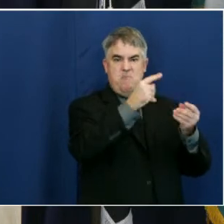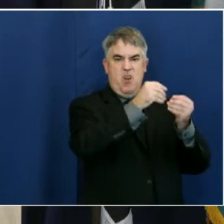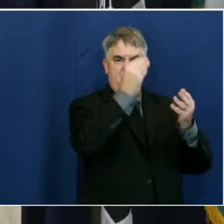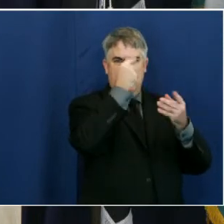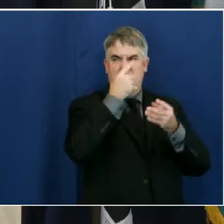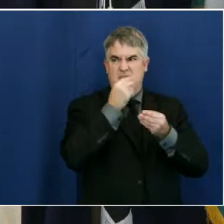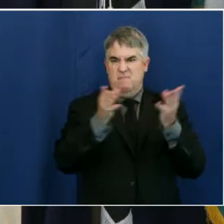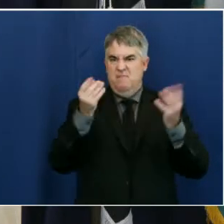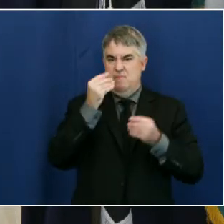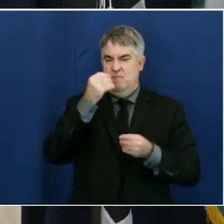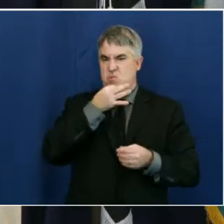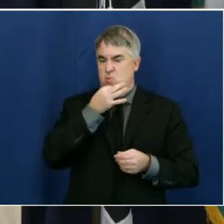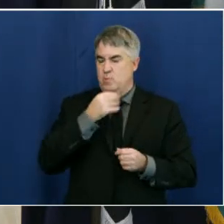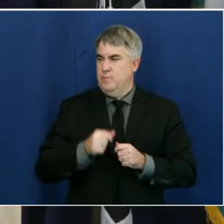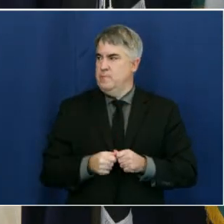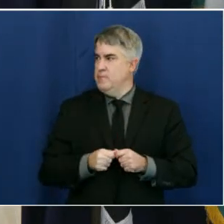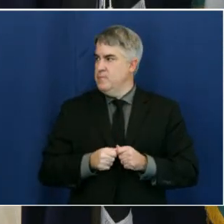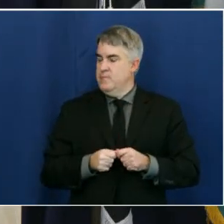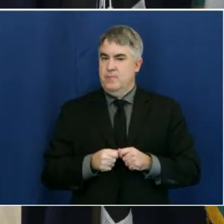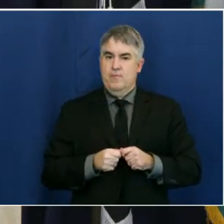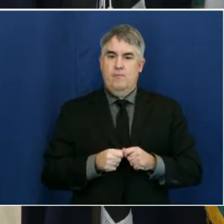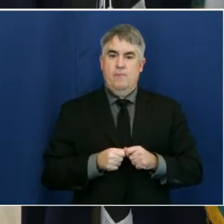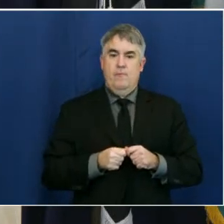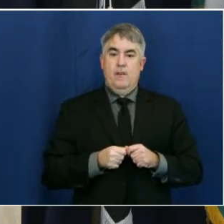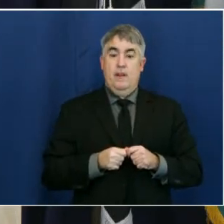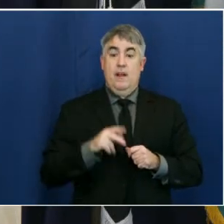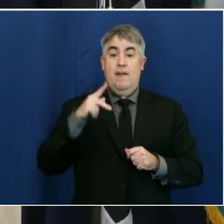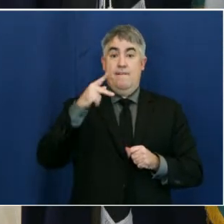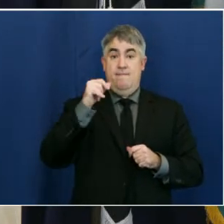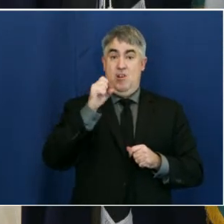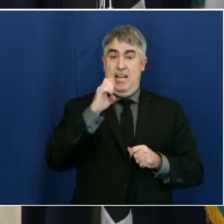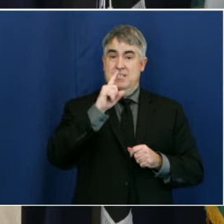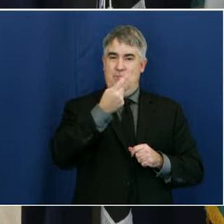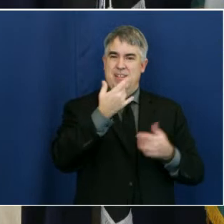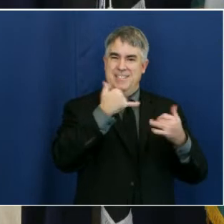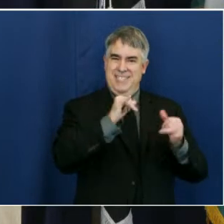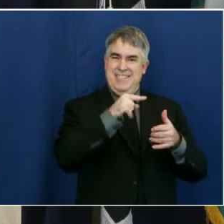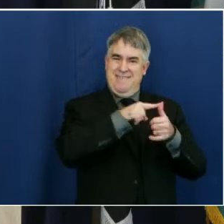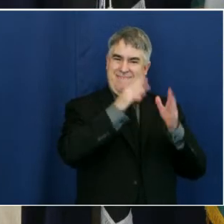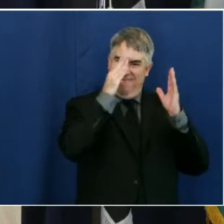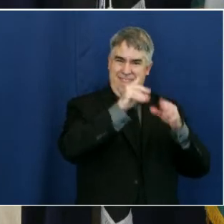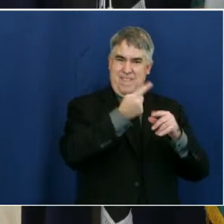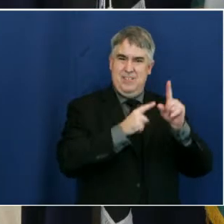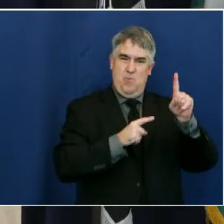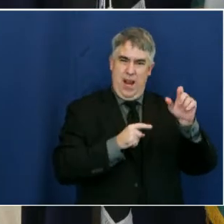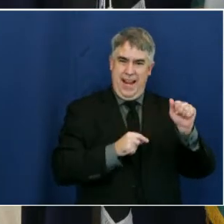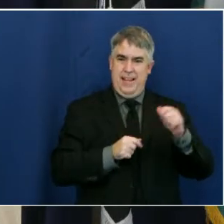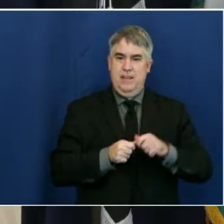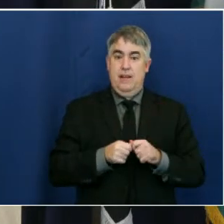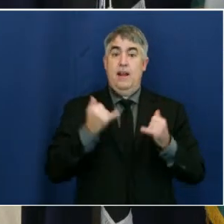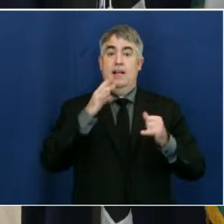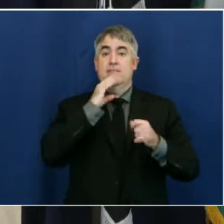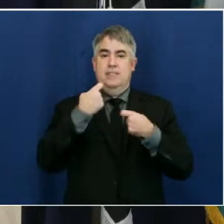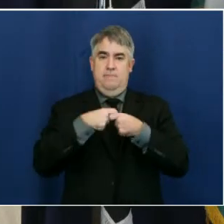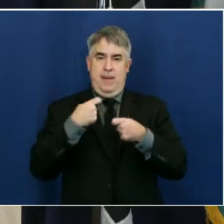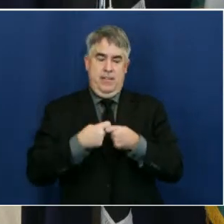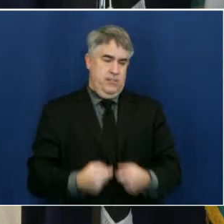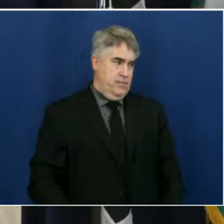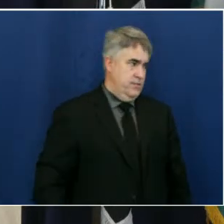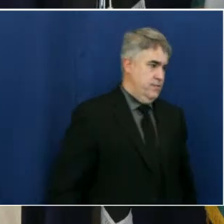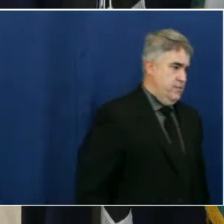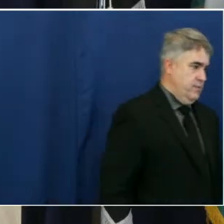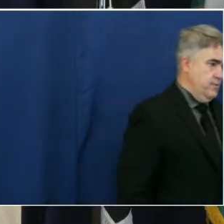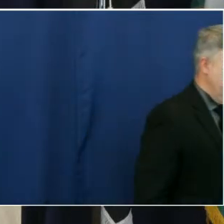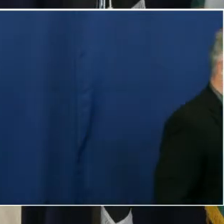still part of the community that we're gonna be working with. Es muy importante para todos nosotros comentarles, y como decía